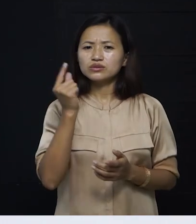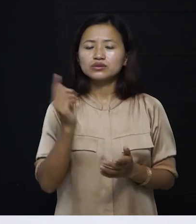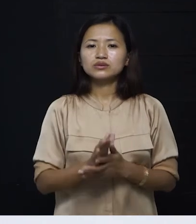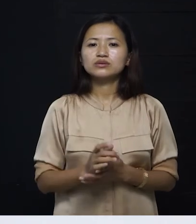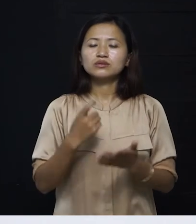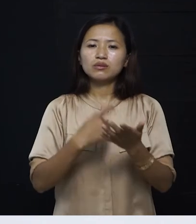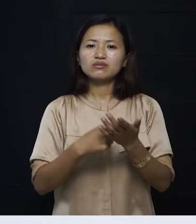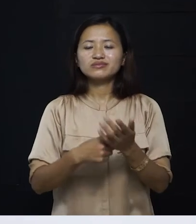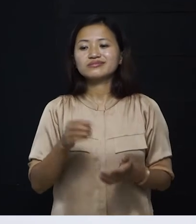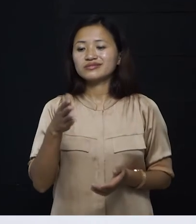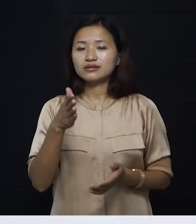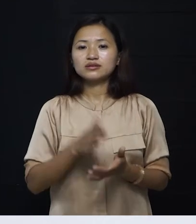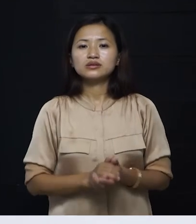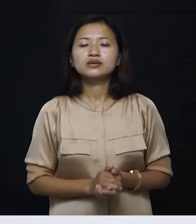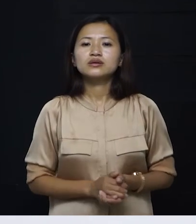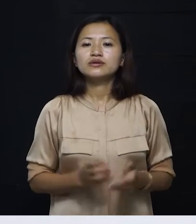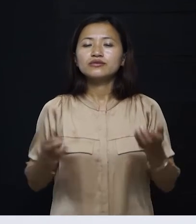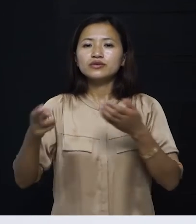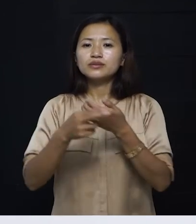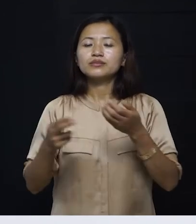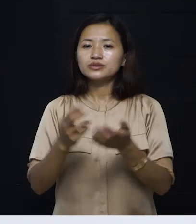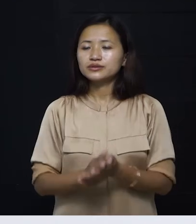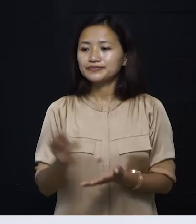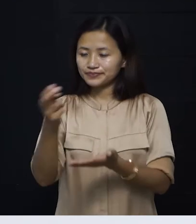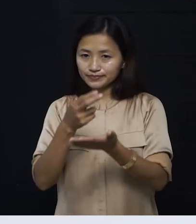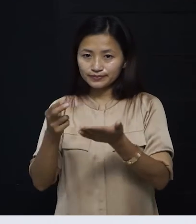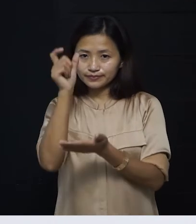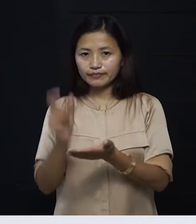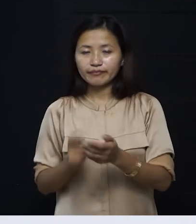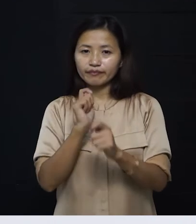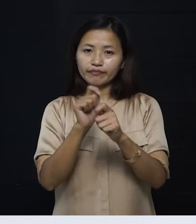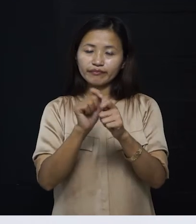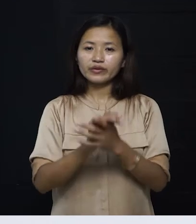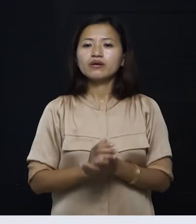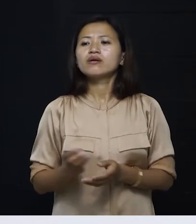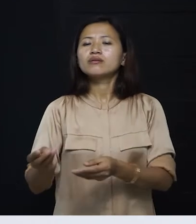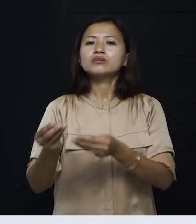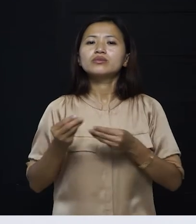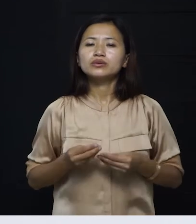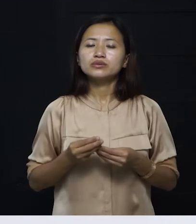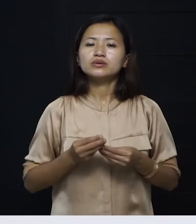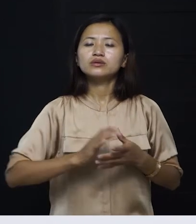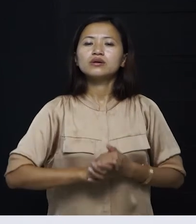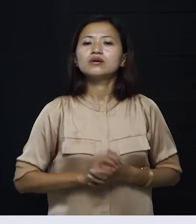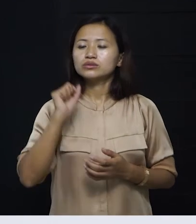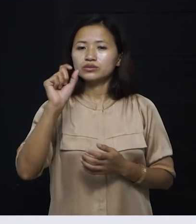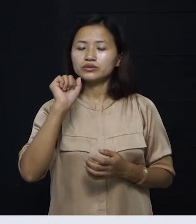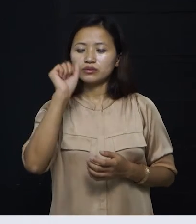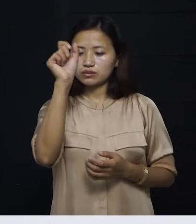useful or not for the farmers, it is up to the farmers. They are doing it, or the borrower, they are doing it at their